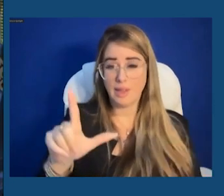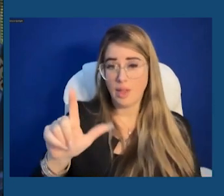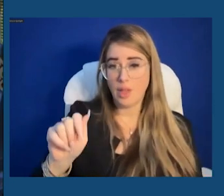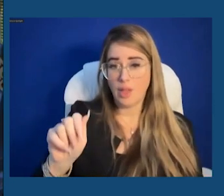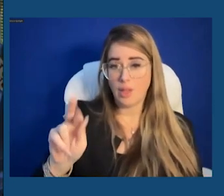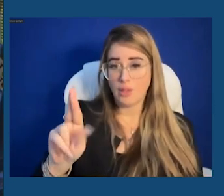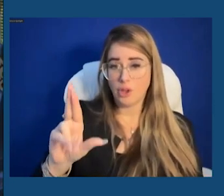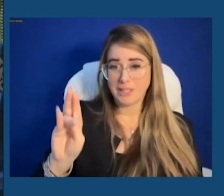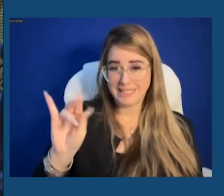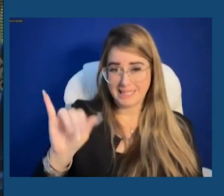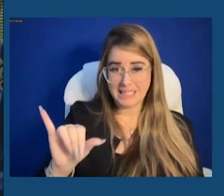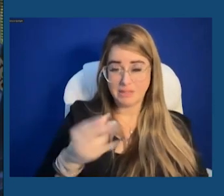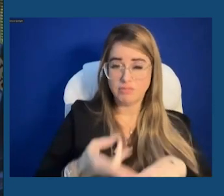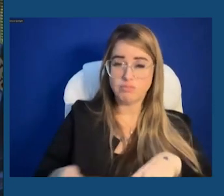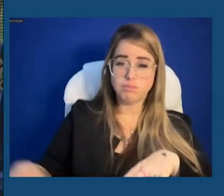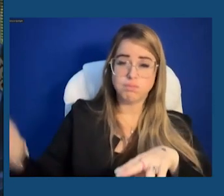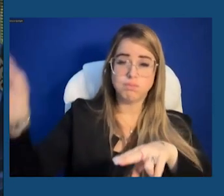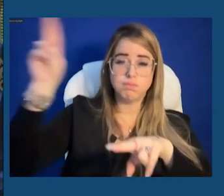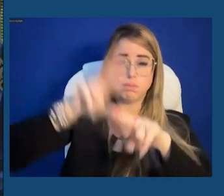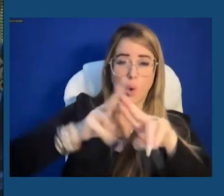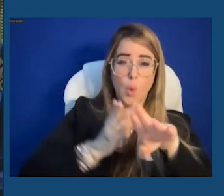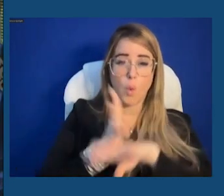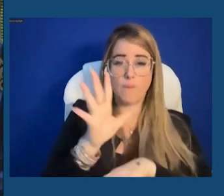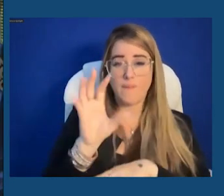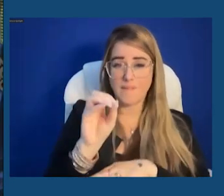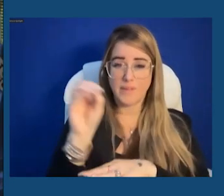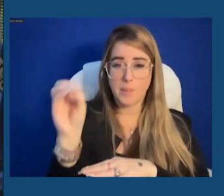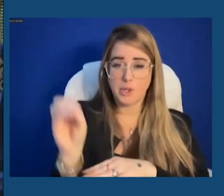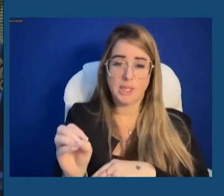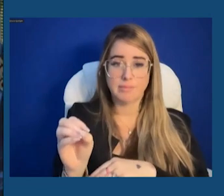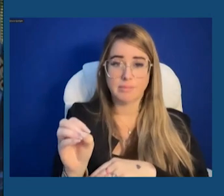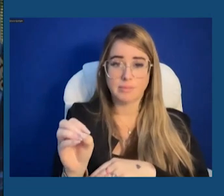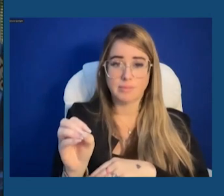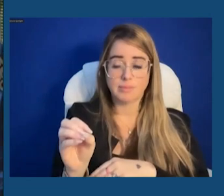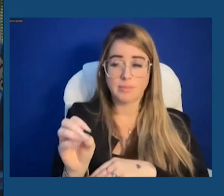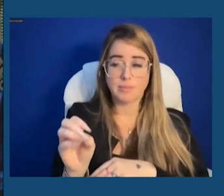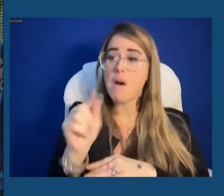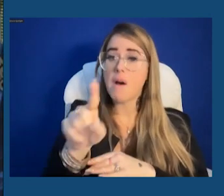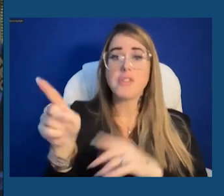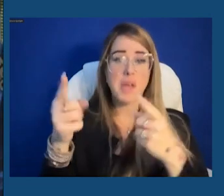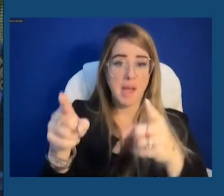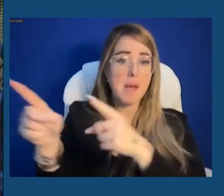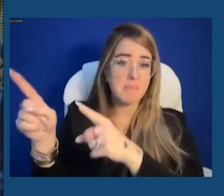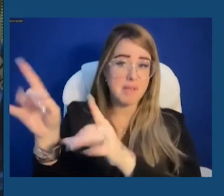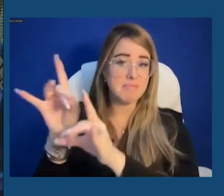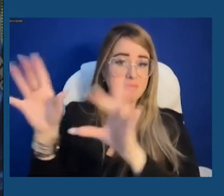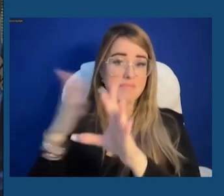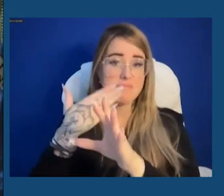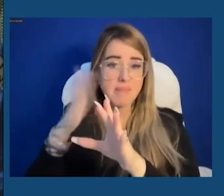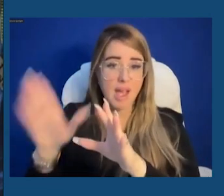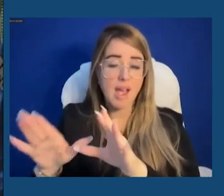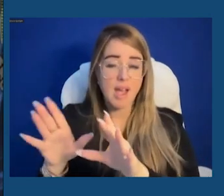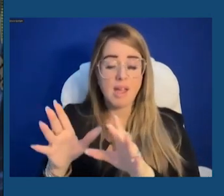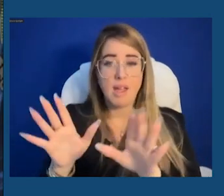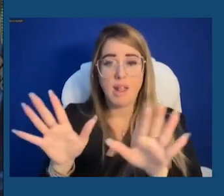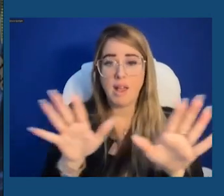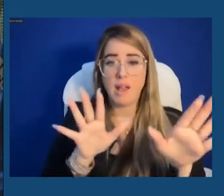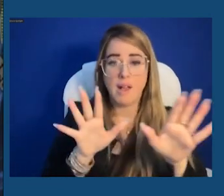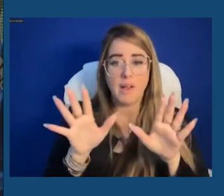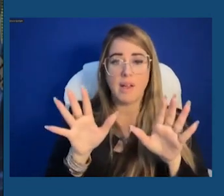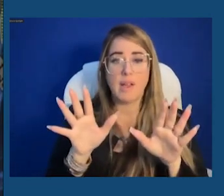more than 50% here in the city. Other crimes going down, people starting to feel a little good until you go into a